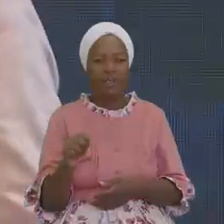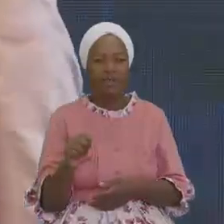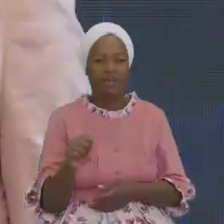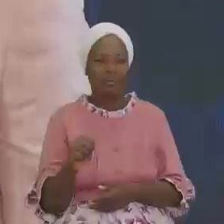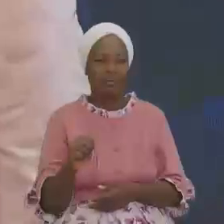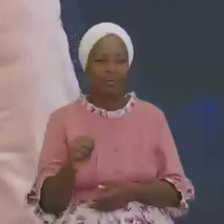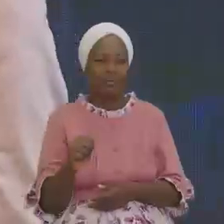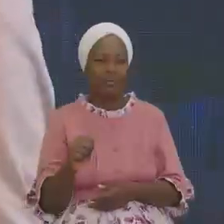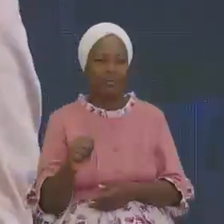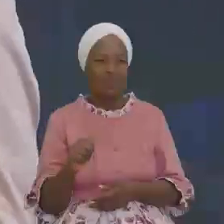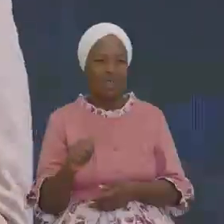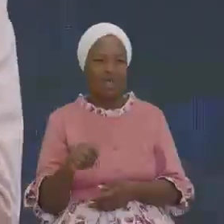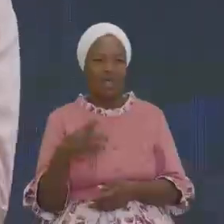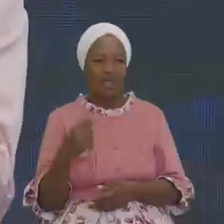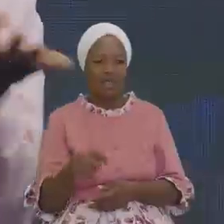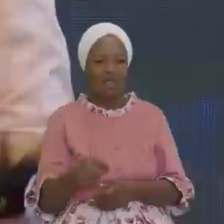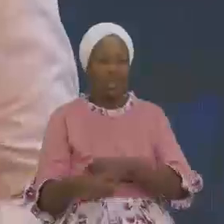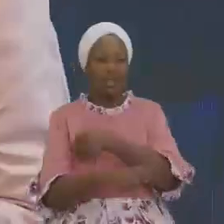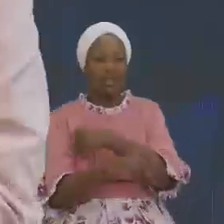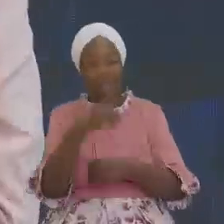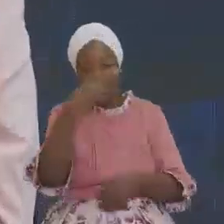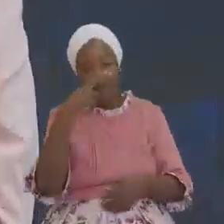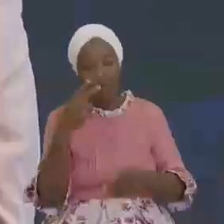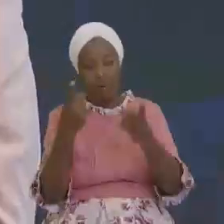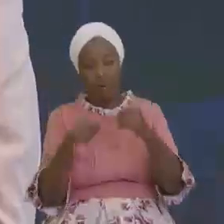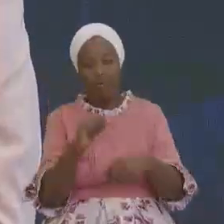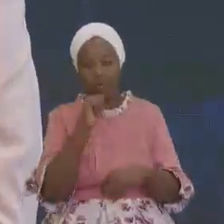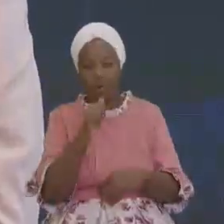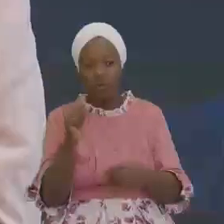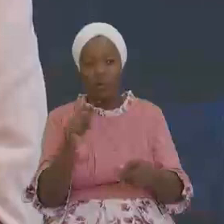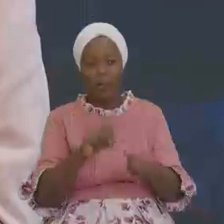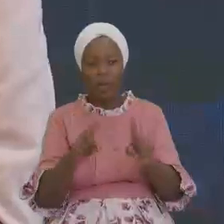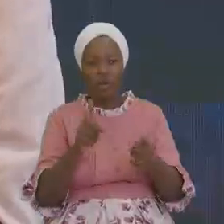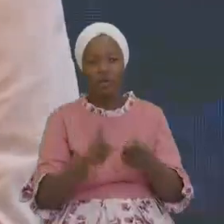It says, the thief cometh not but for to steal